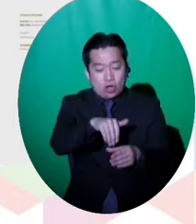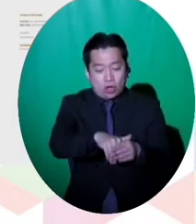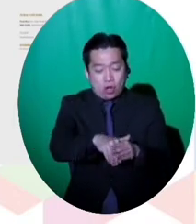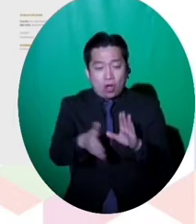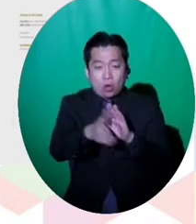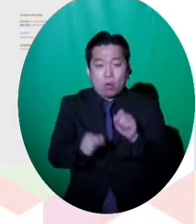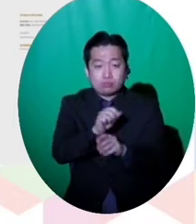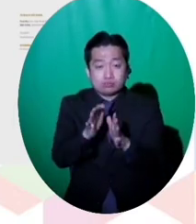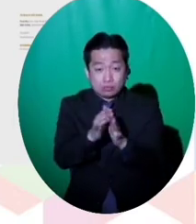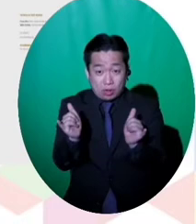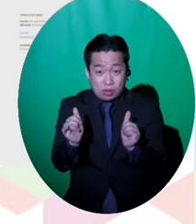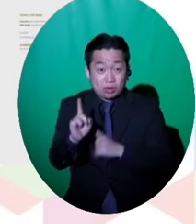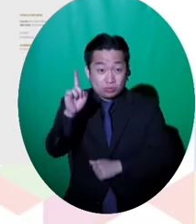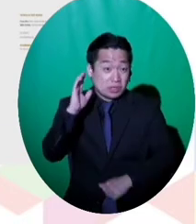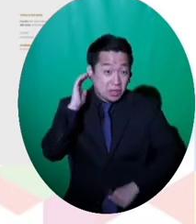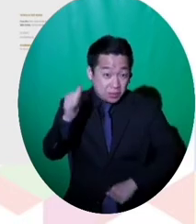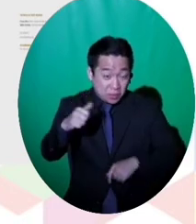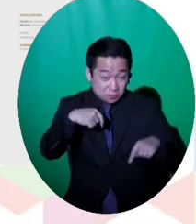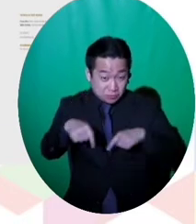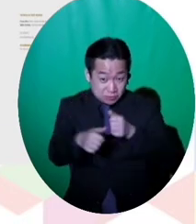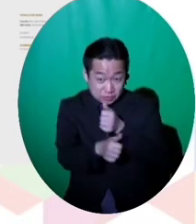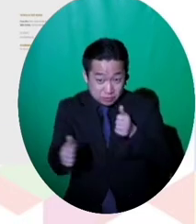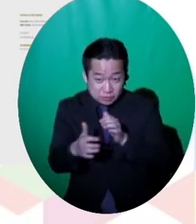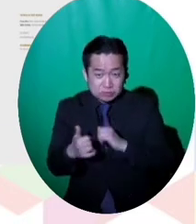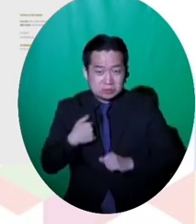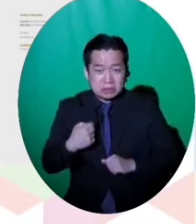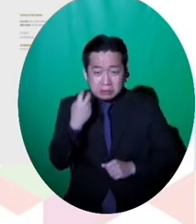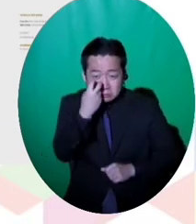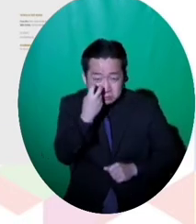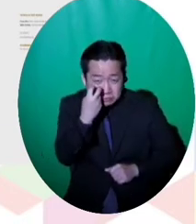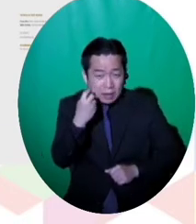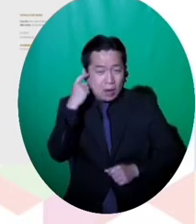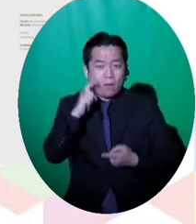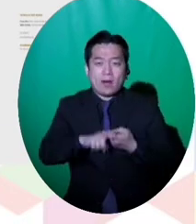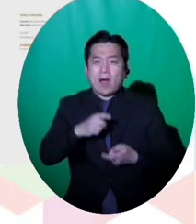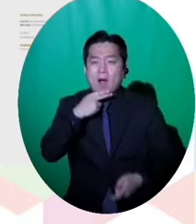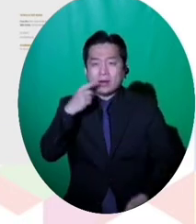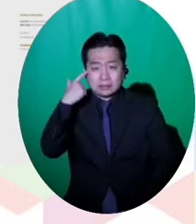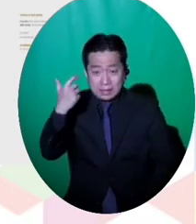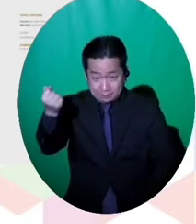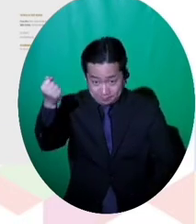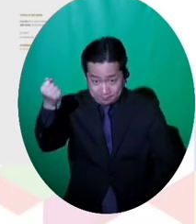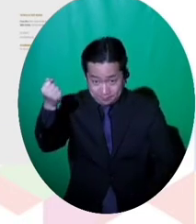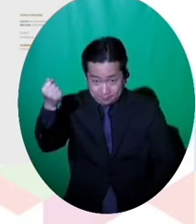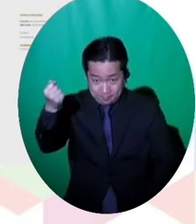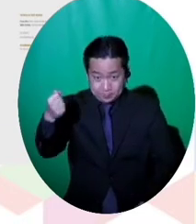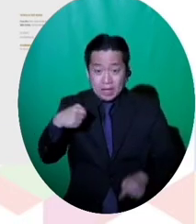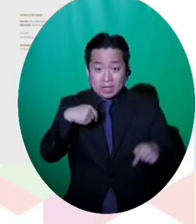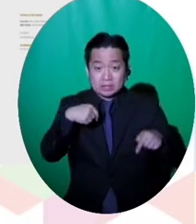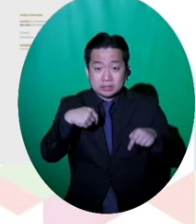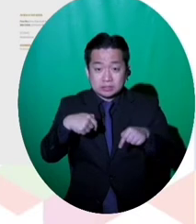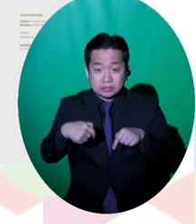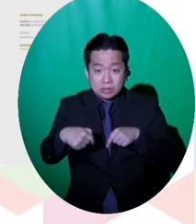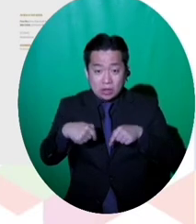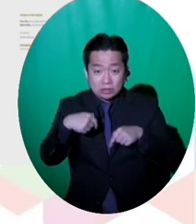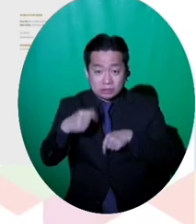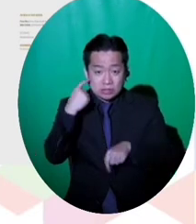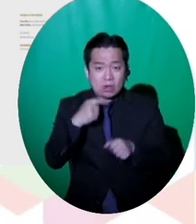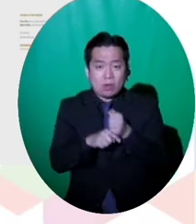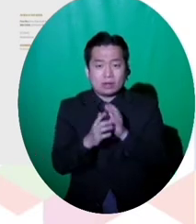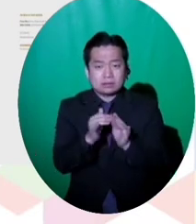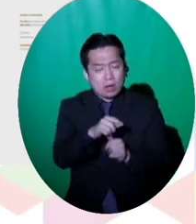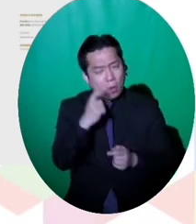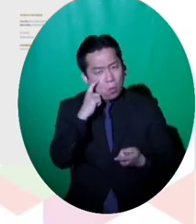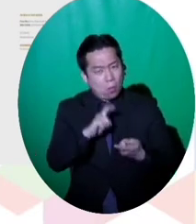political scientists who have looked closely to see whose political agenda actually gets implemented discover that it's not the